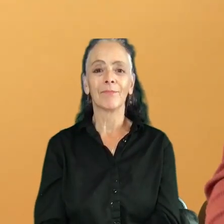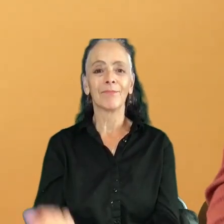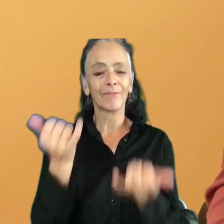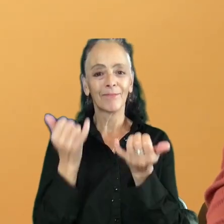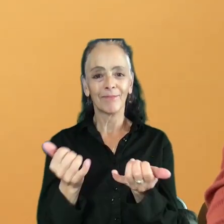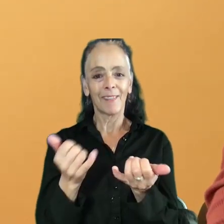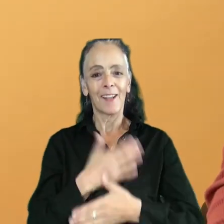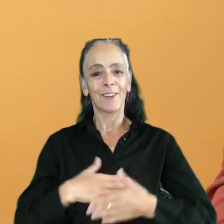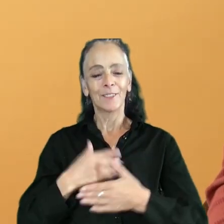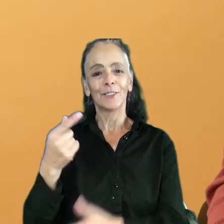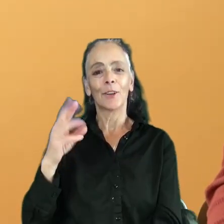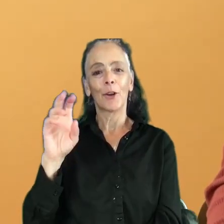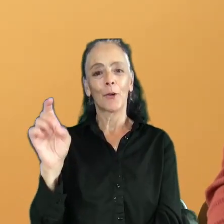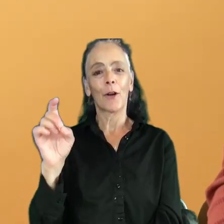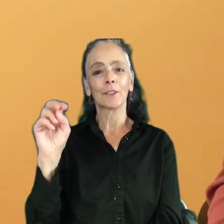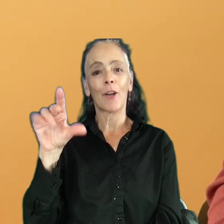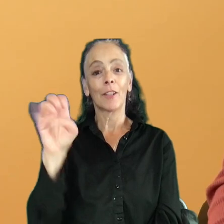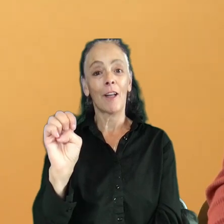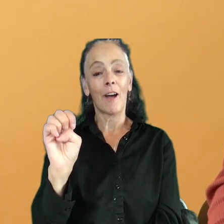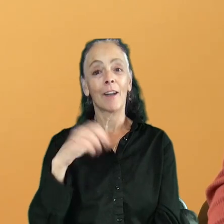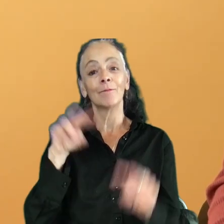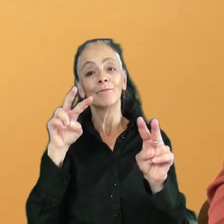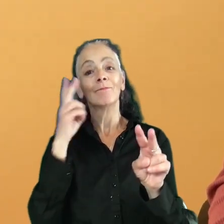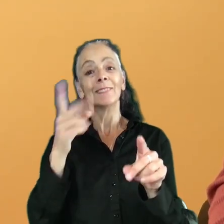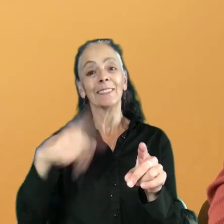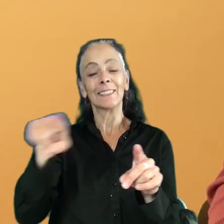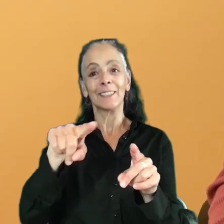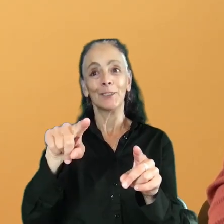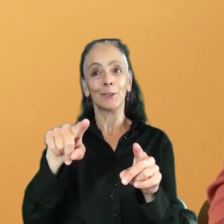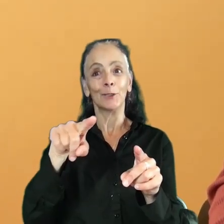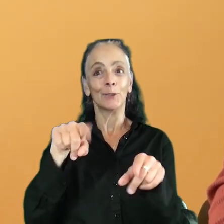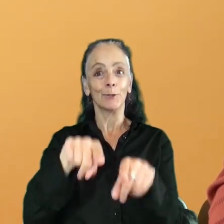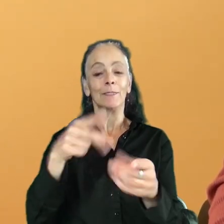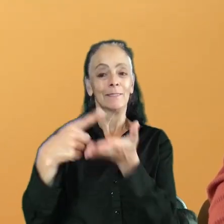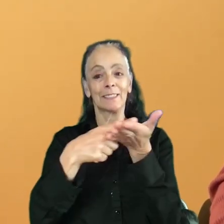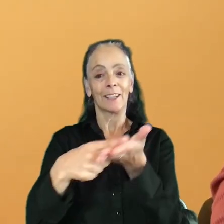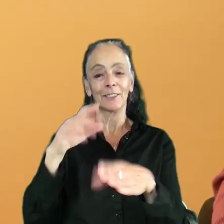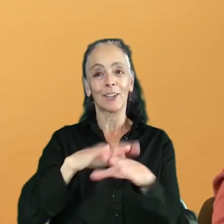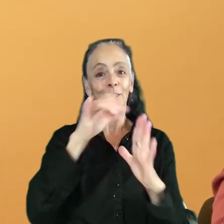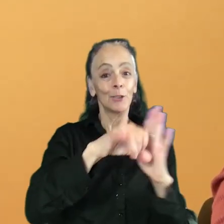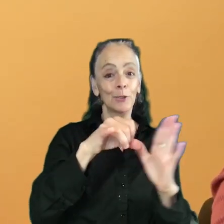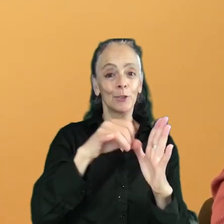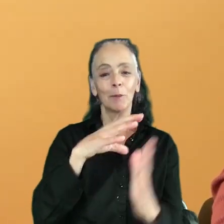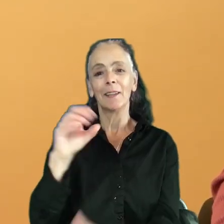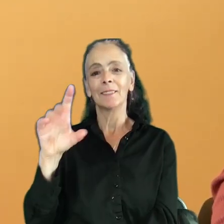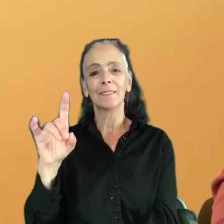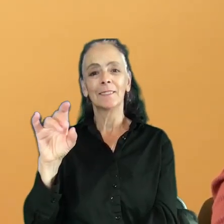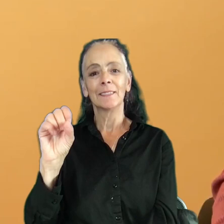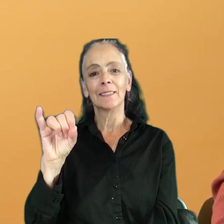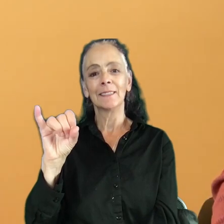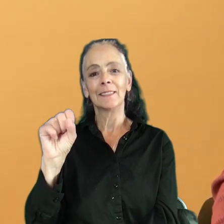now enjoy grux online i'm looking forward to seeing you among the discussions on youtube and in the discord